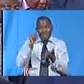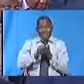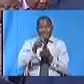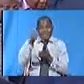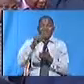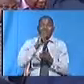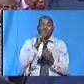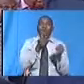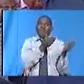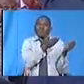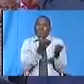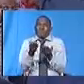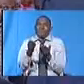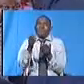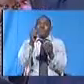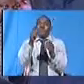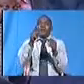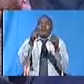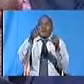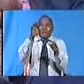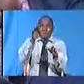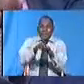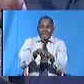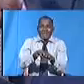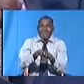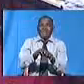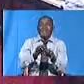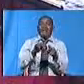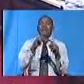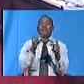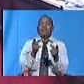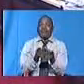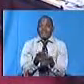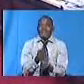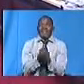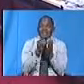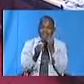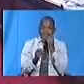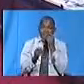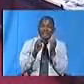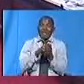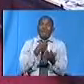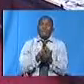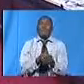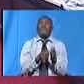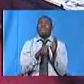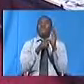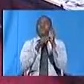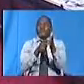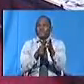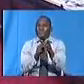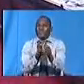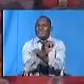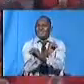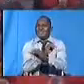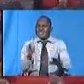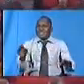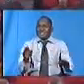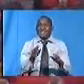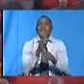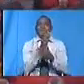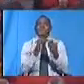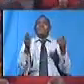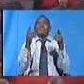single polling agent or evidence or affidavit to show that nothing or